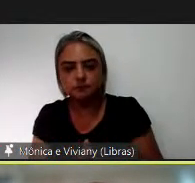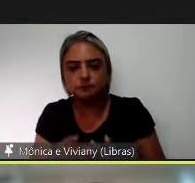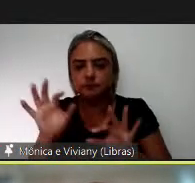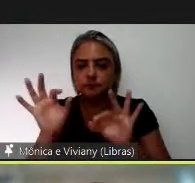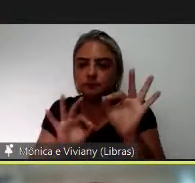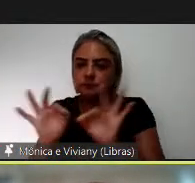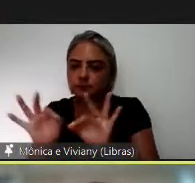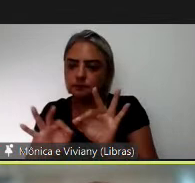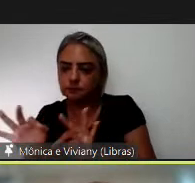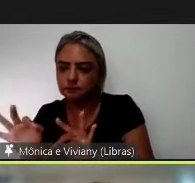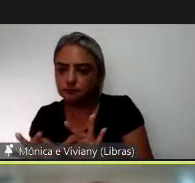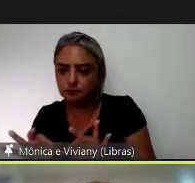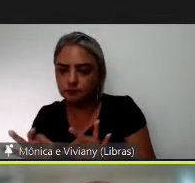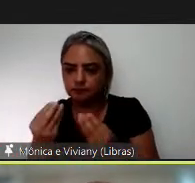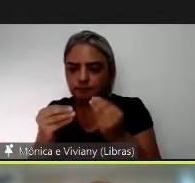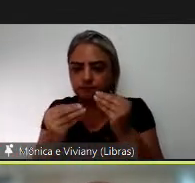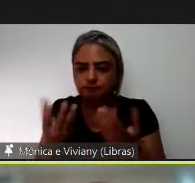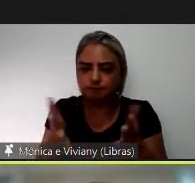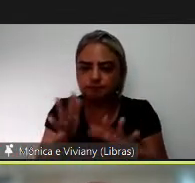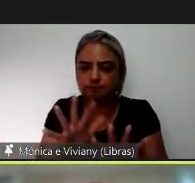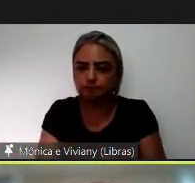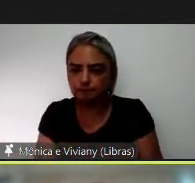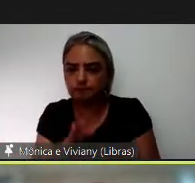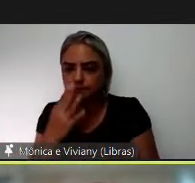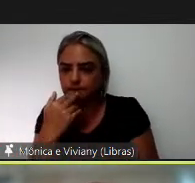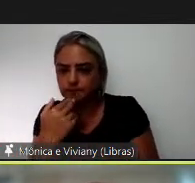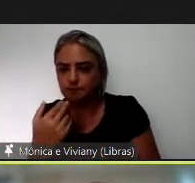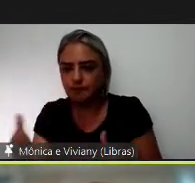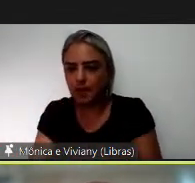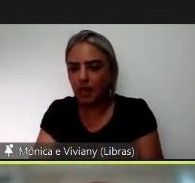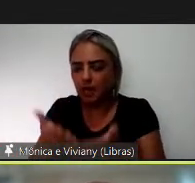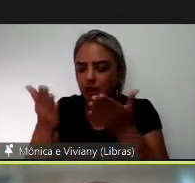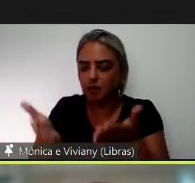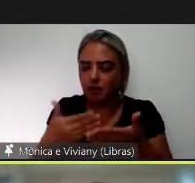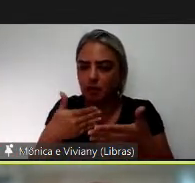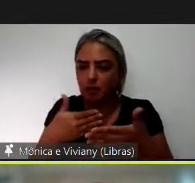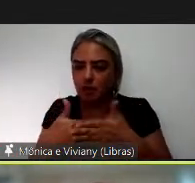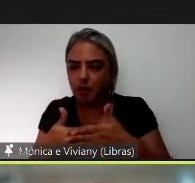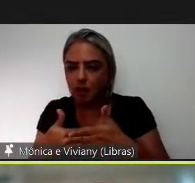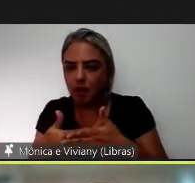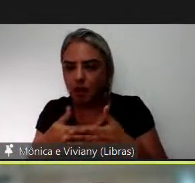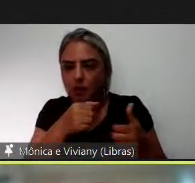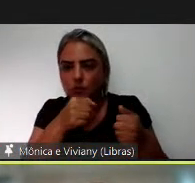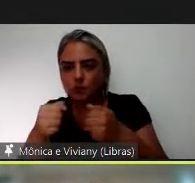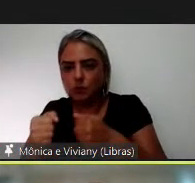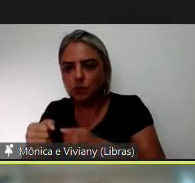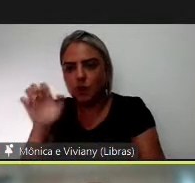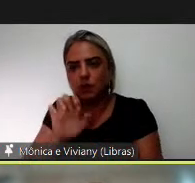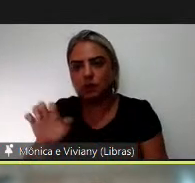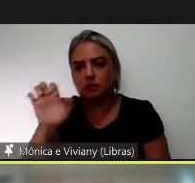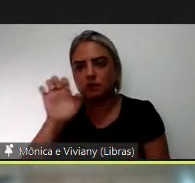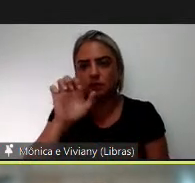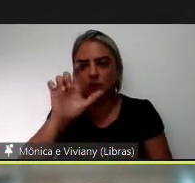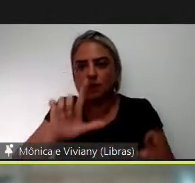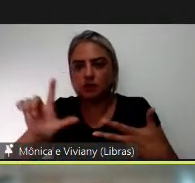partner actions between the department, stimulate the